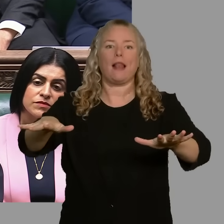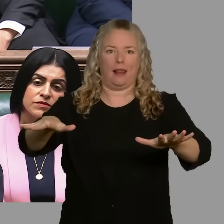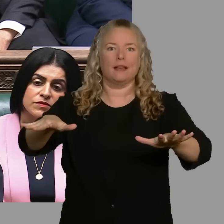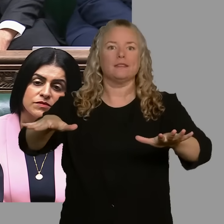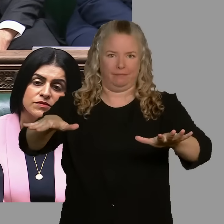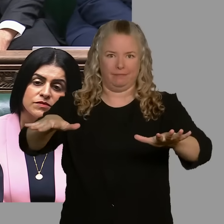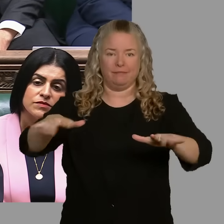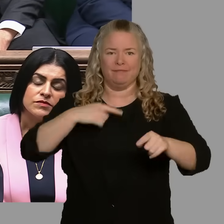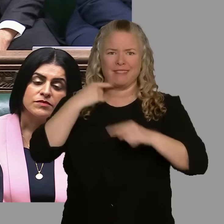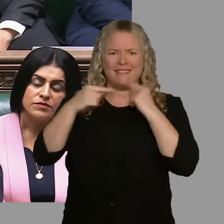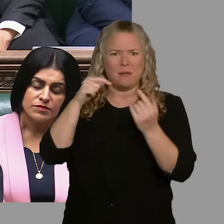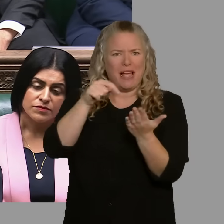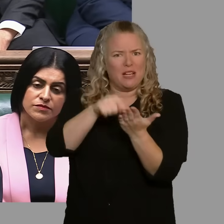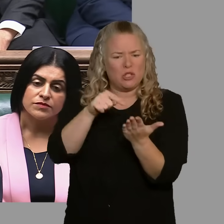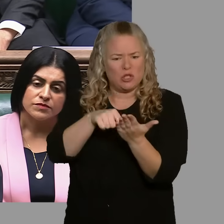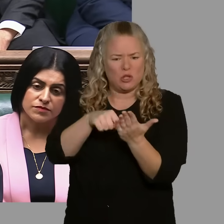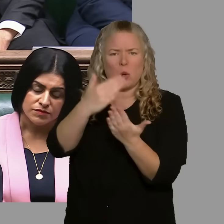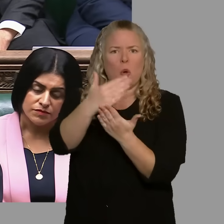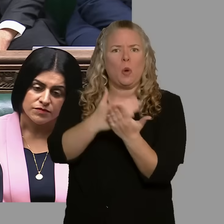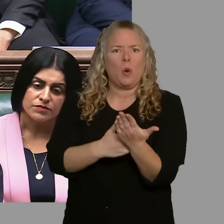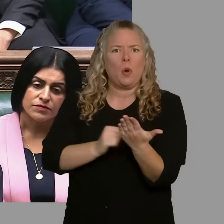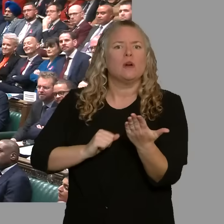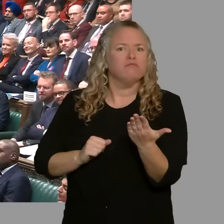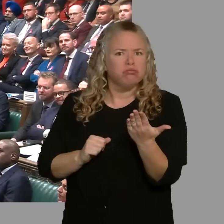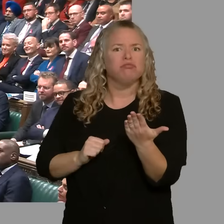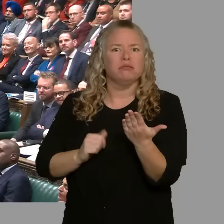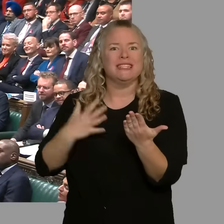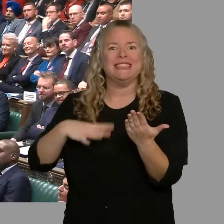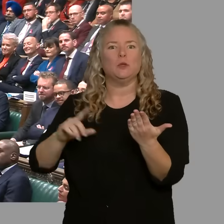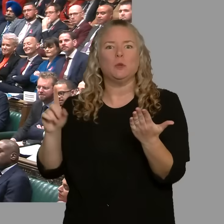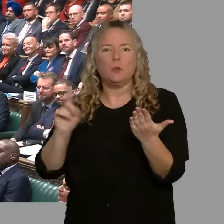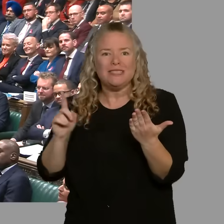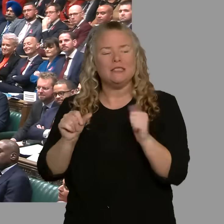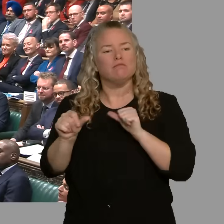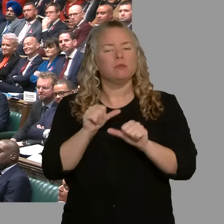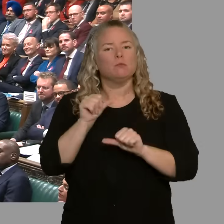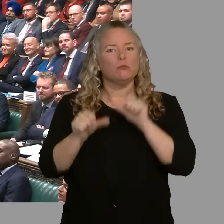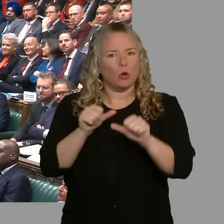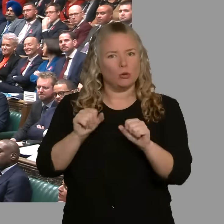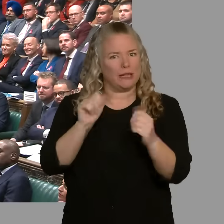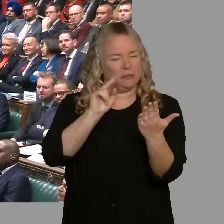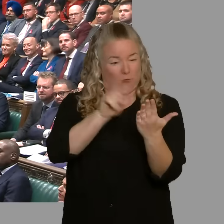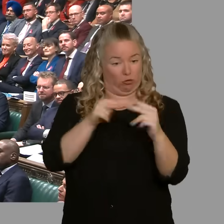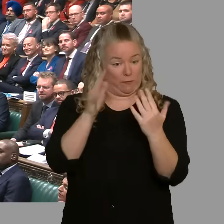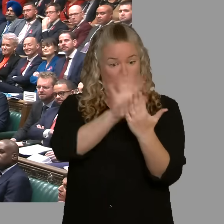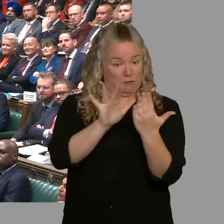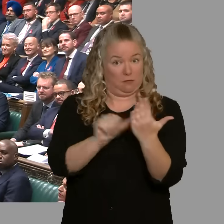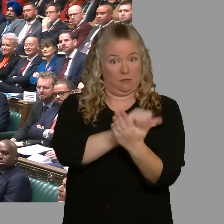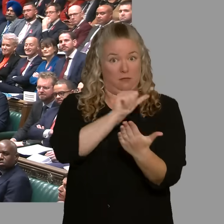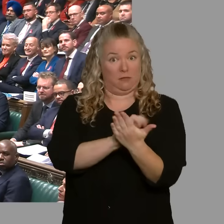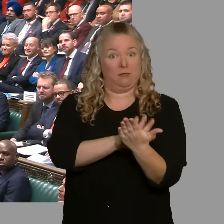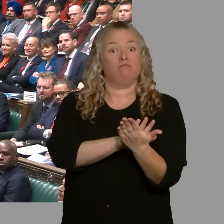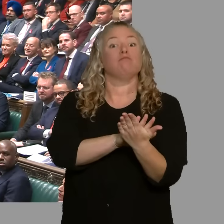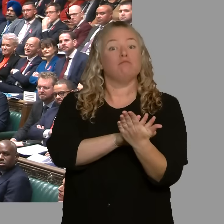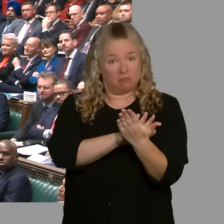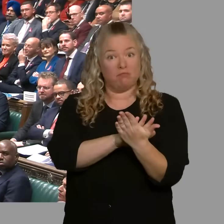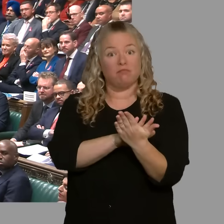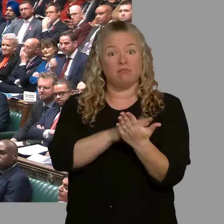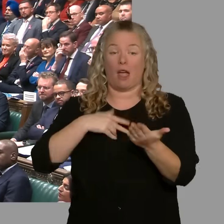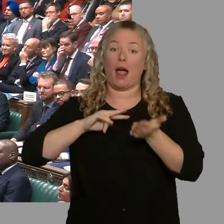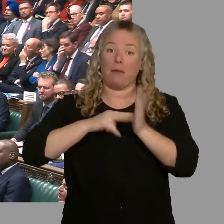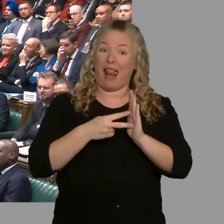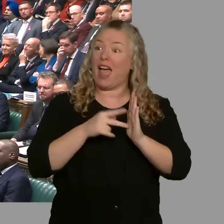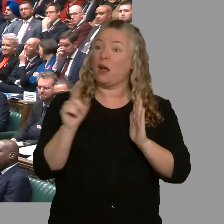to publish the witness statements in full. Let me say this. To be clear, had